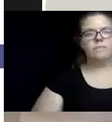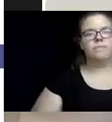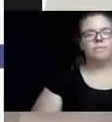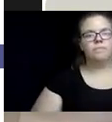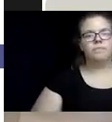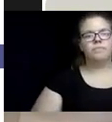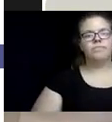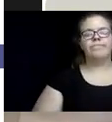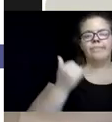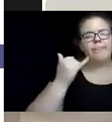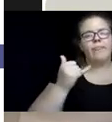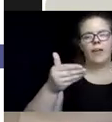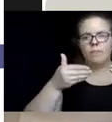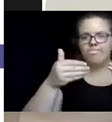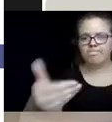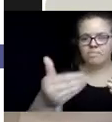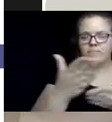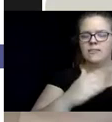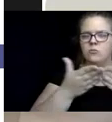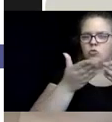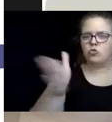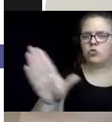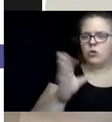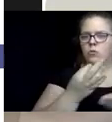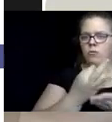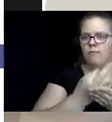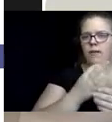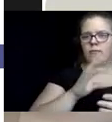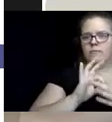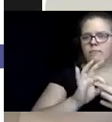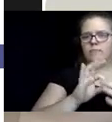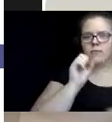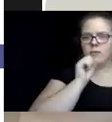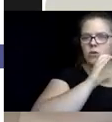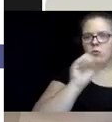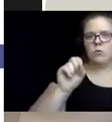So now I'm going to move on to some general facts about elder abuse.